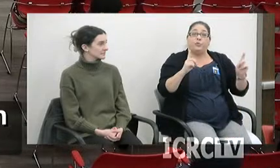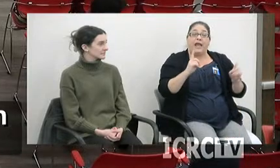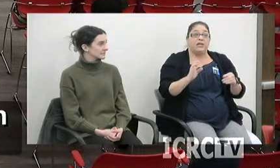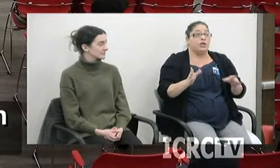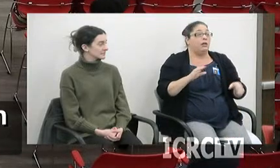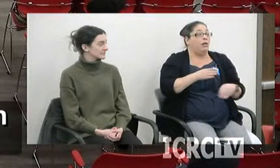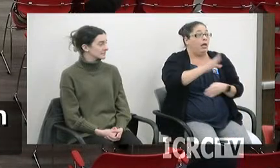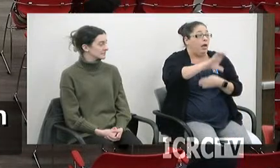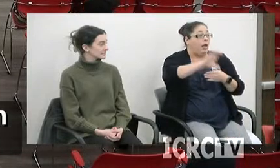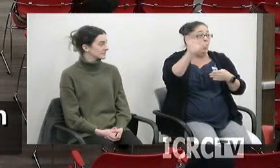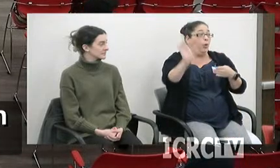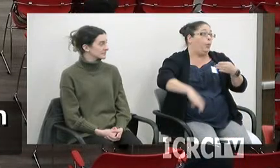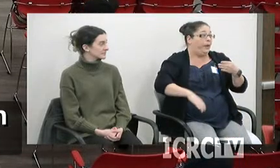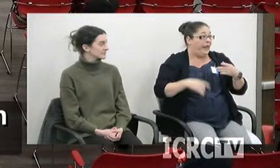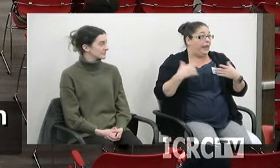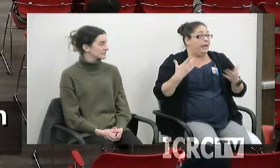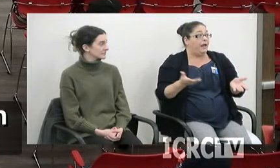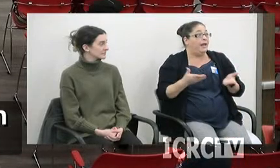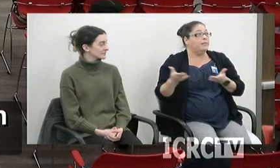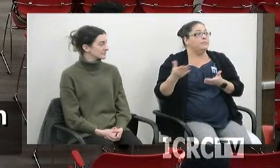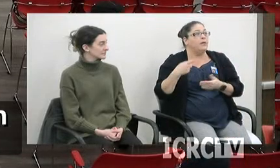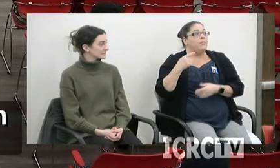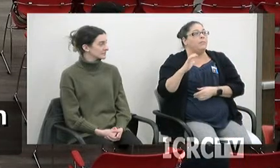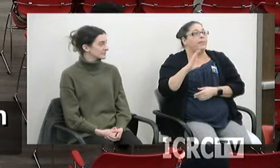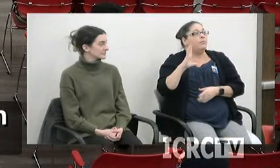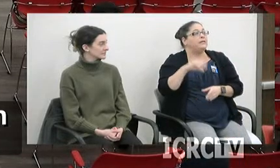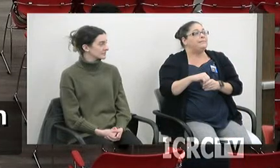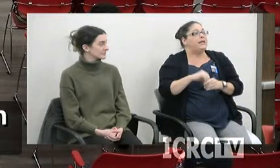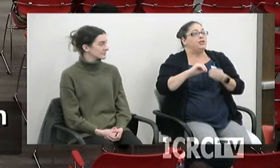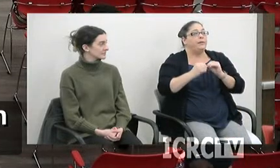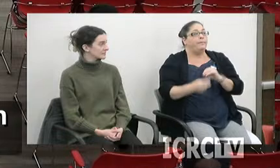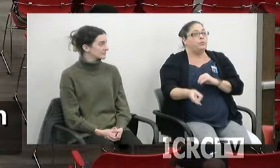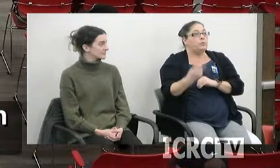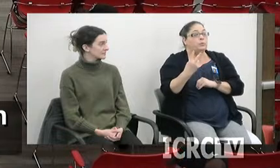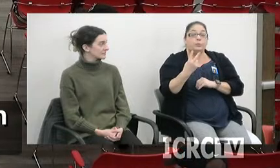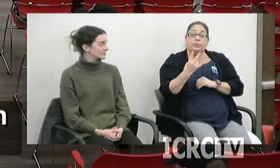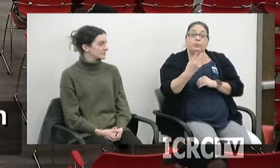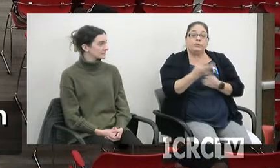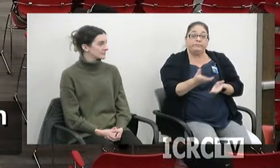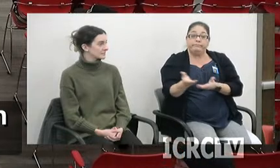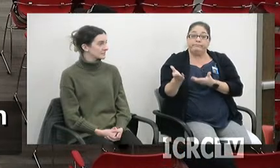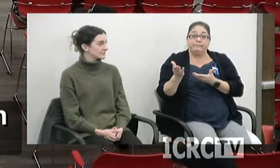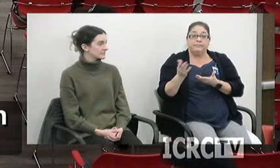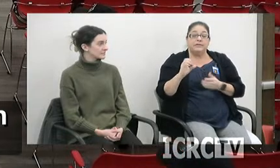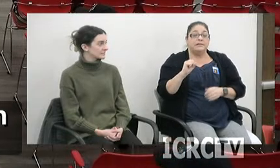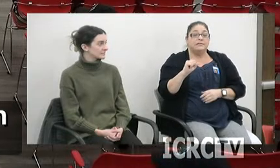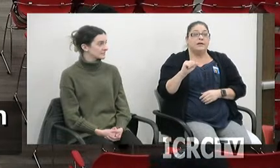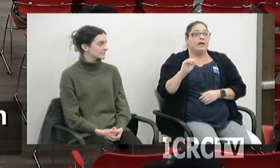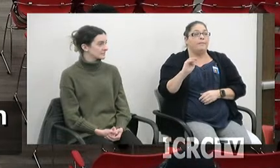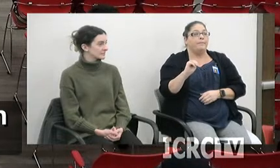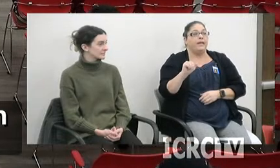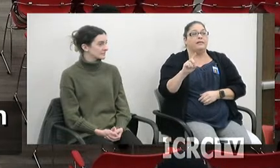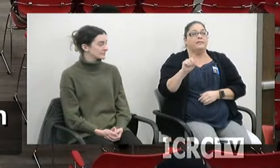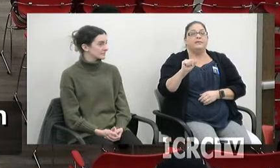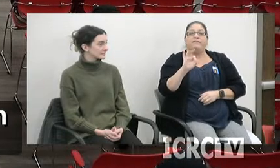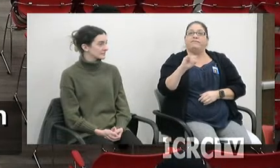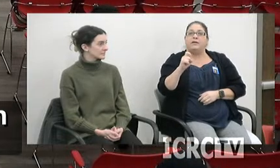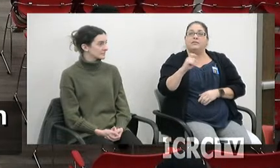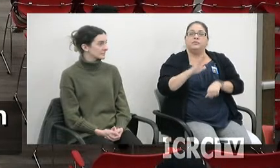items. Public participation number 2. Do we have any speakers? Miss Amanda Fox?